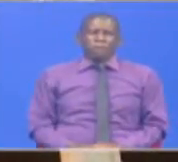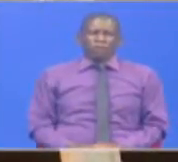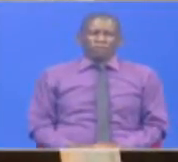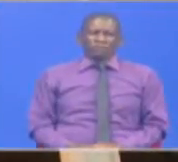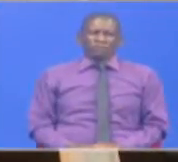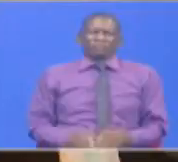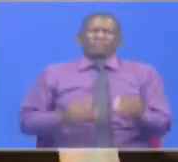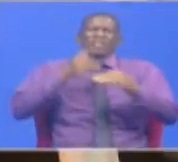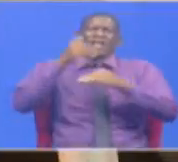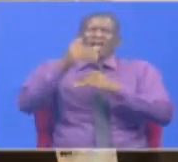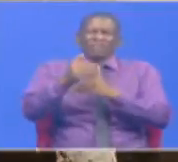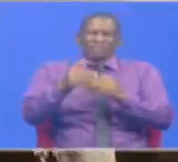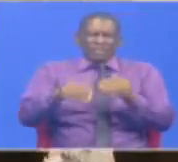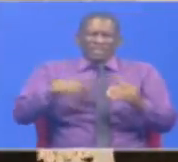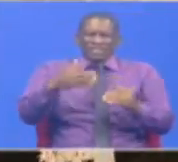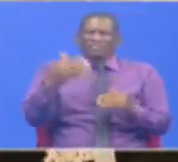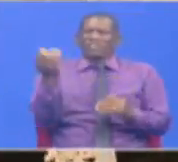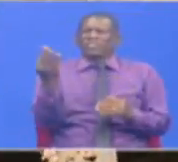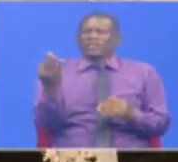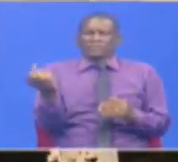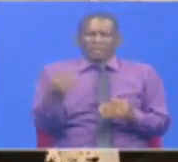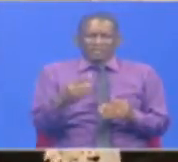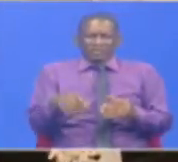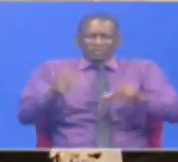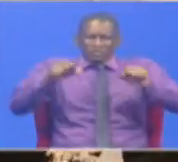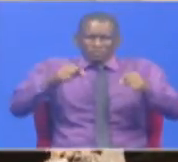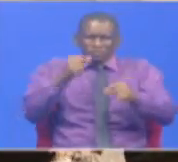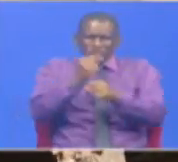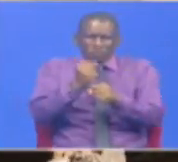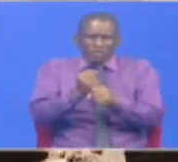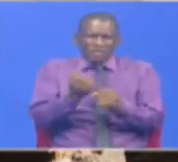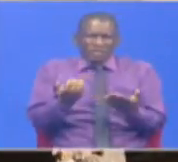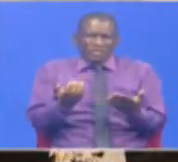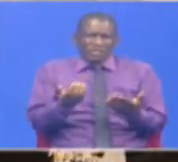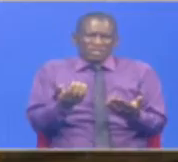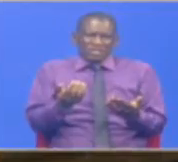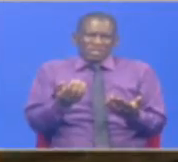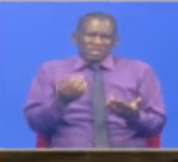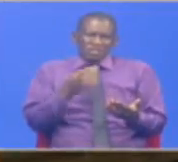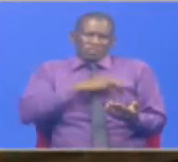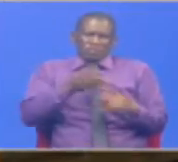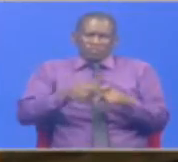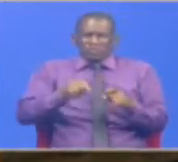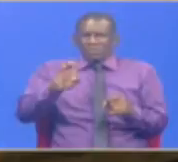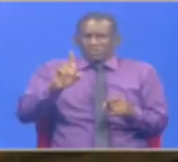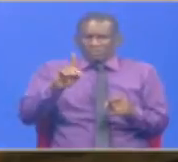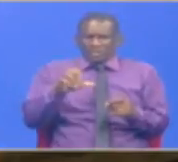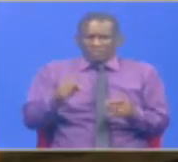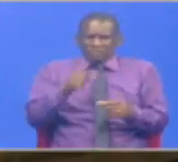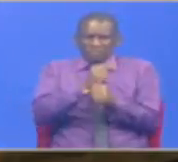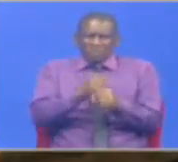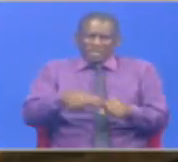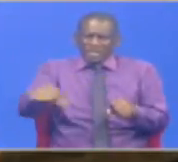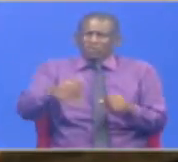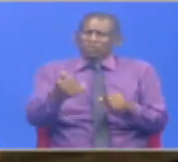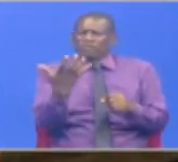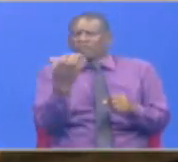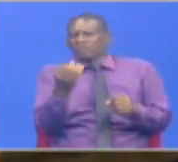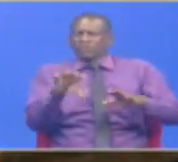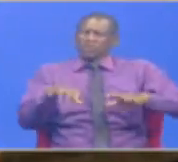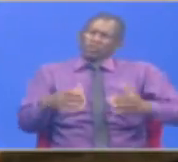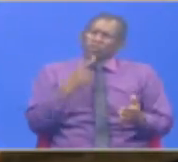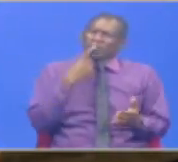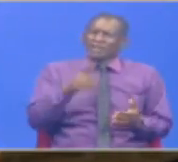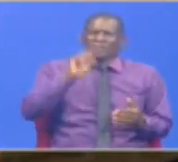After every 3 months, we are able to make now from the beds about 50 to 100,000 from